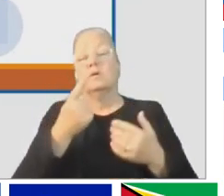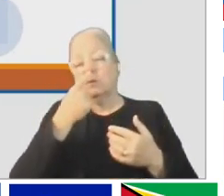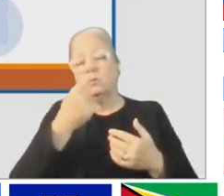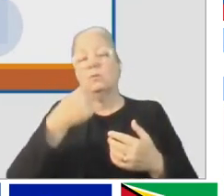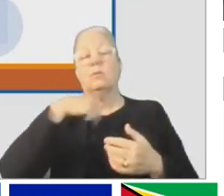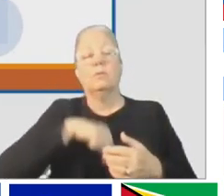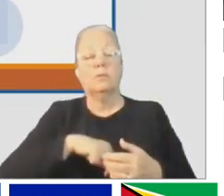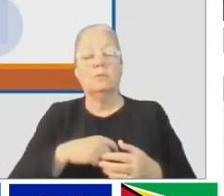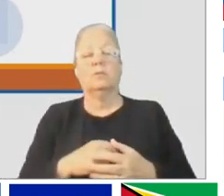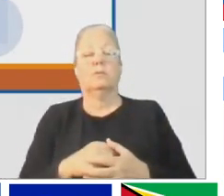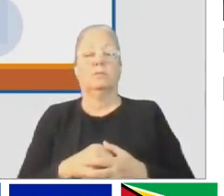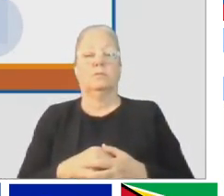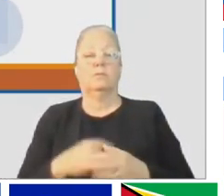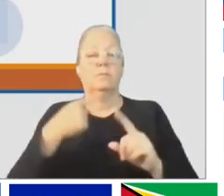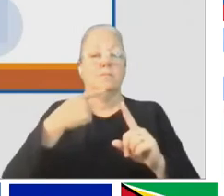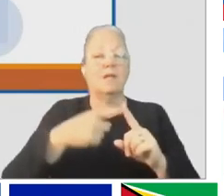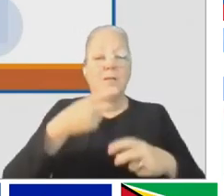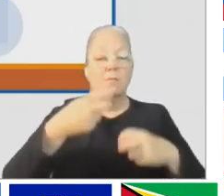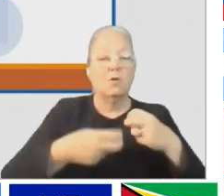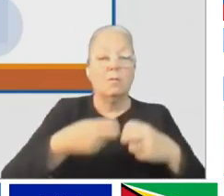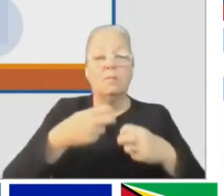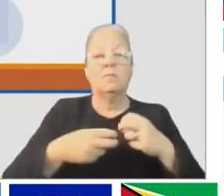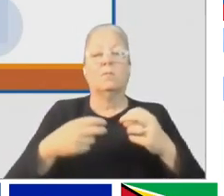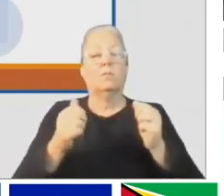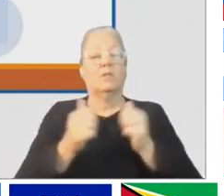also issues to do with shelters.